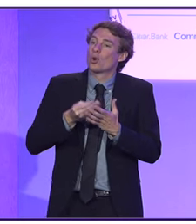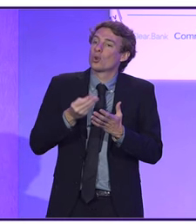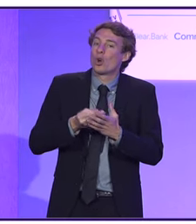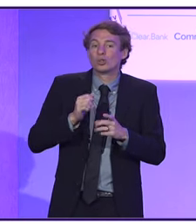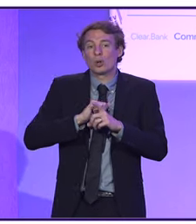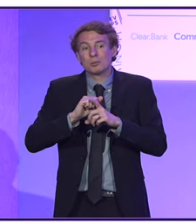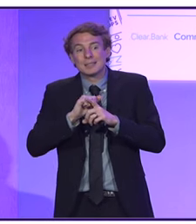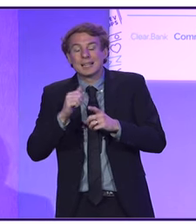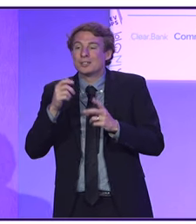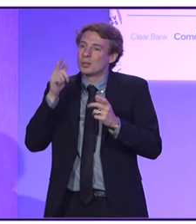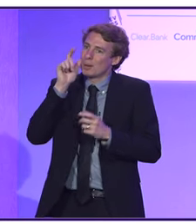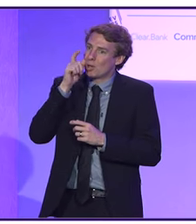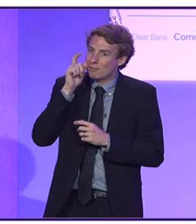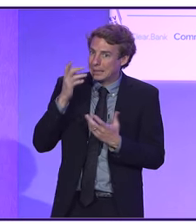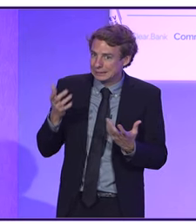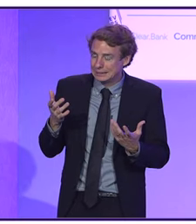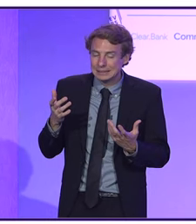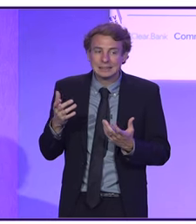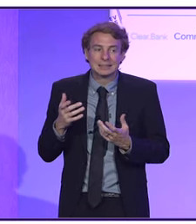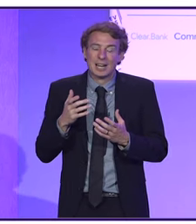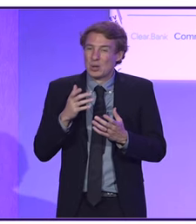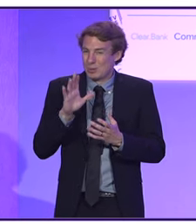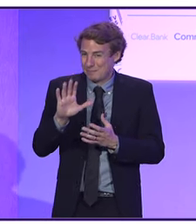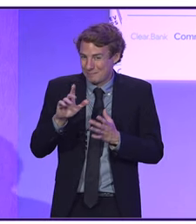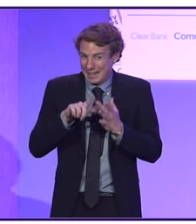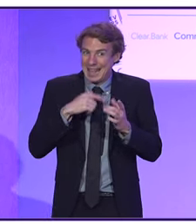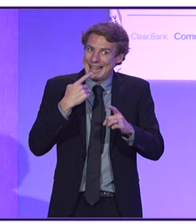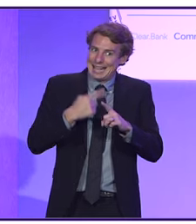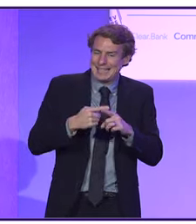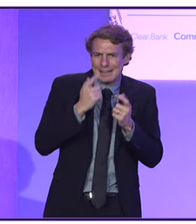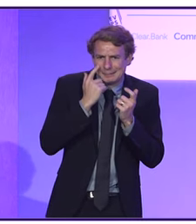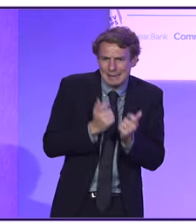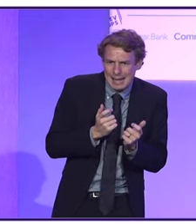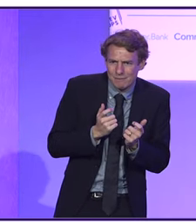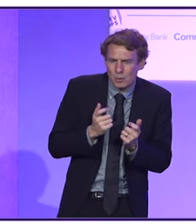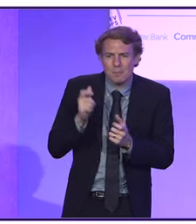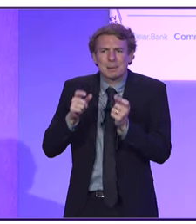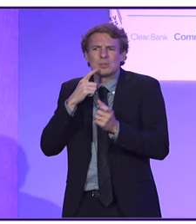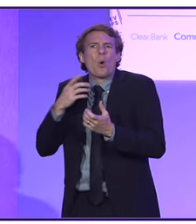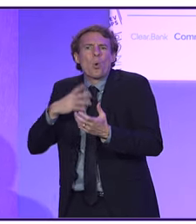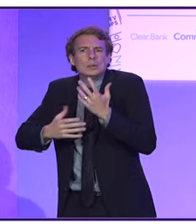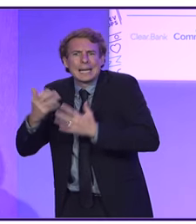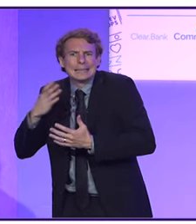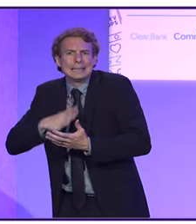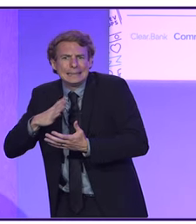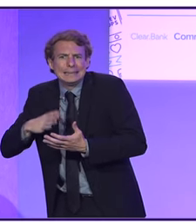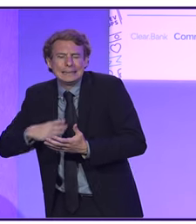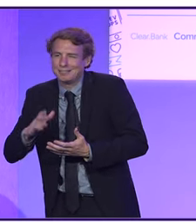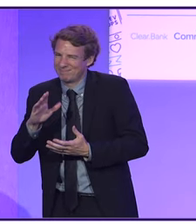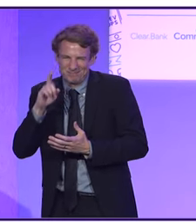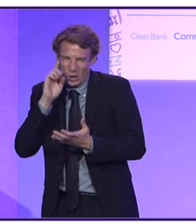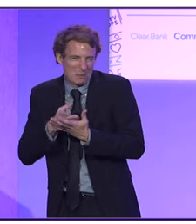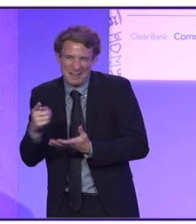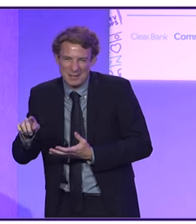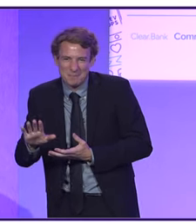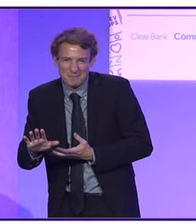brief summary. Index cautiously. Don't believe people when they say they need the data. Always develop usage statistics. And always,